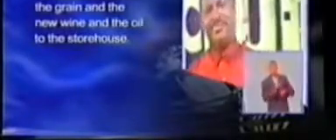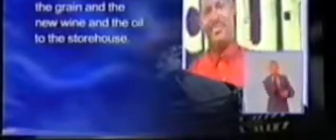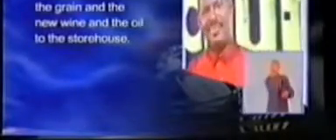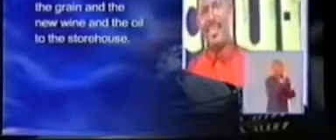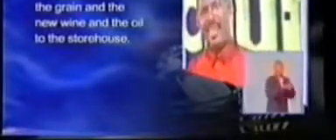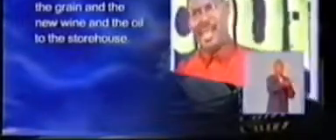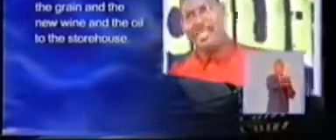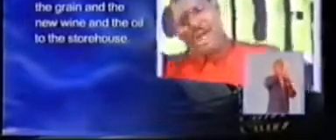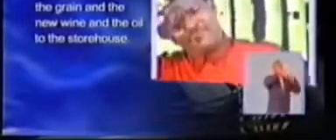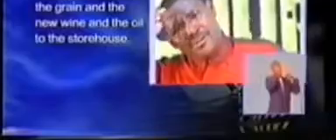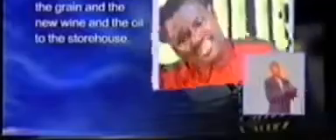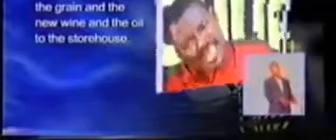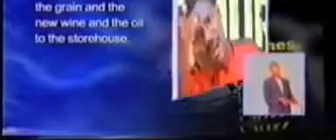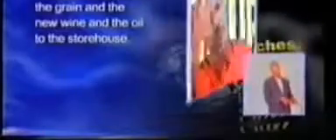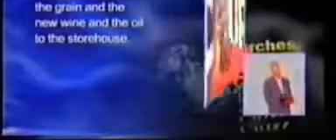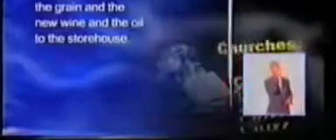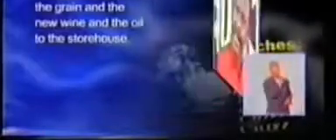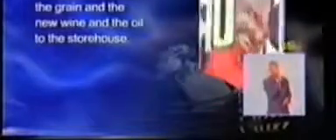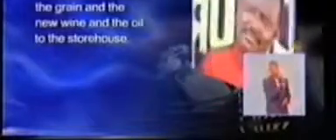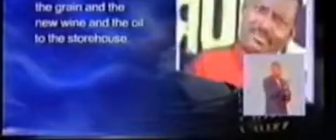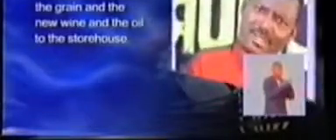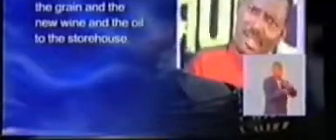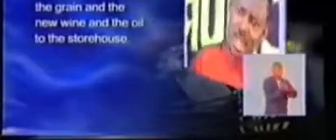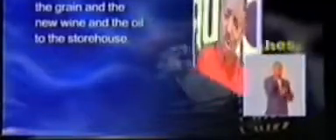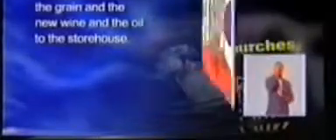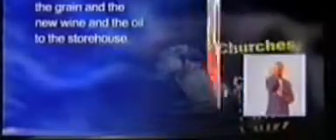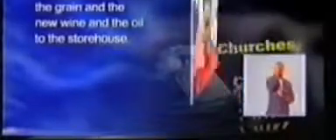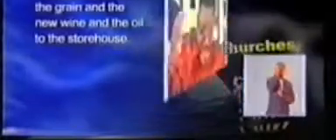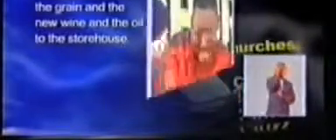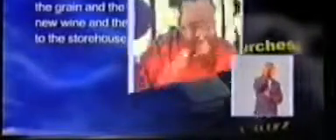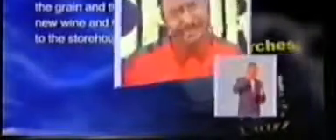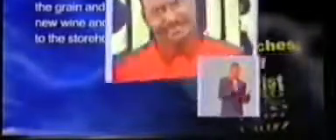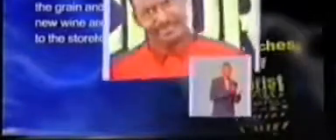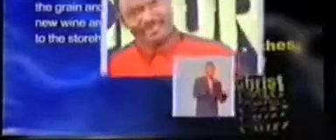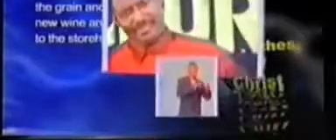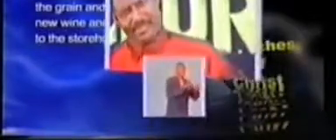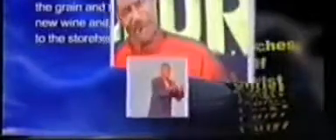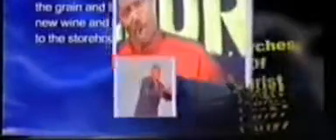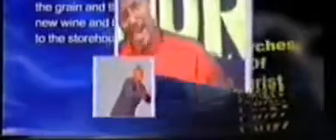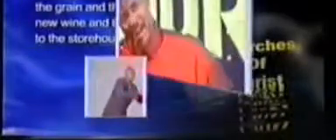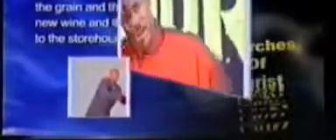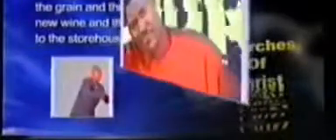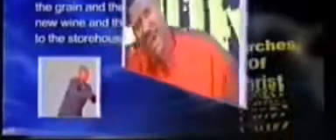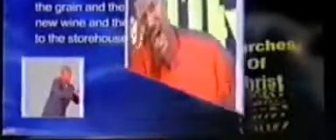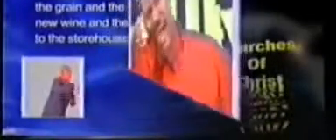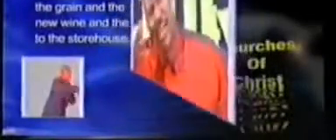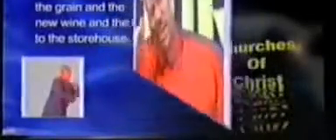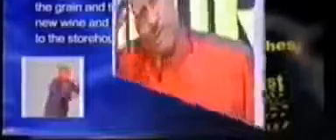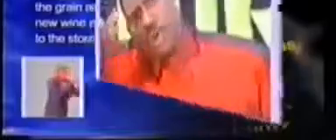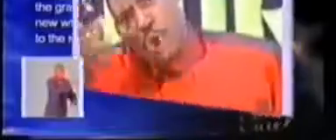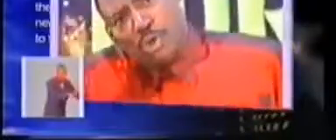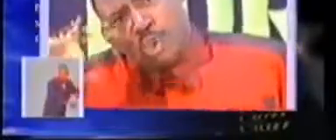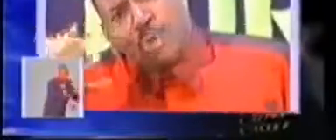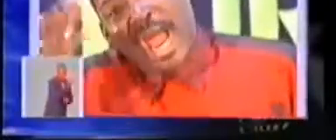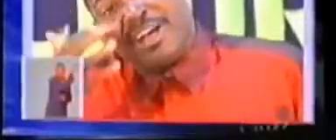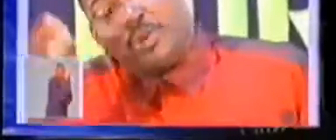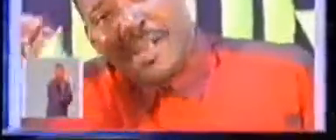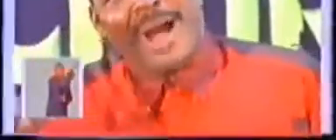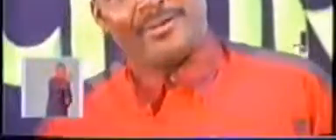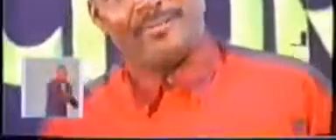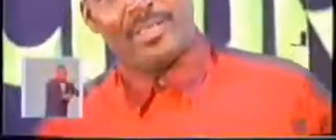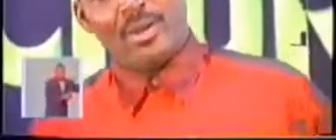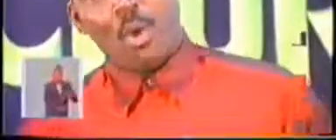penal? Israel upon a sacra 1 year journey. What would Dimrika? Obiara kofa nintutu suwa dudu eh